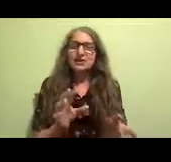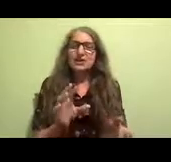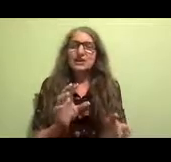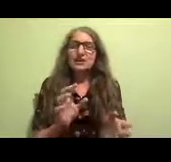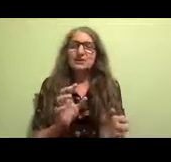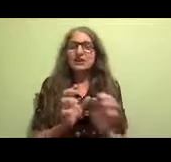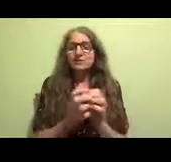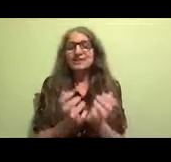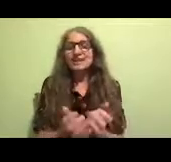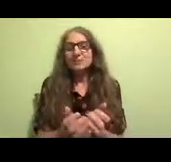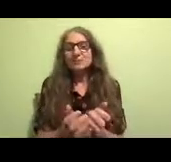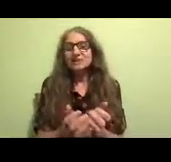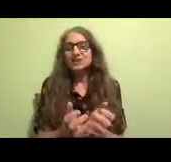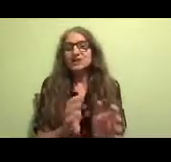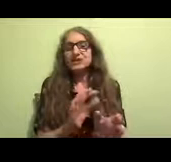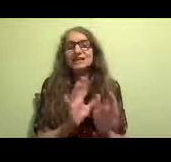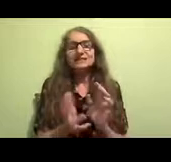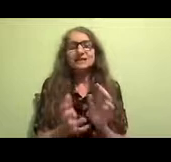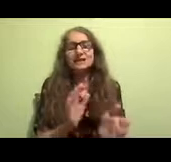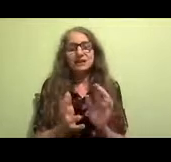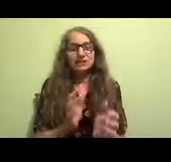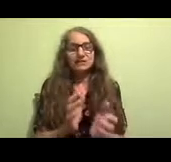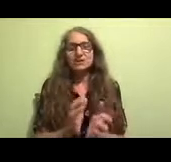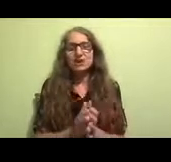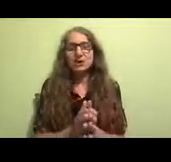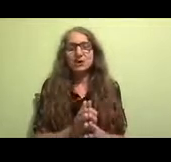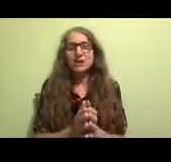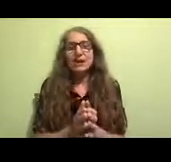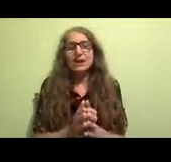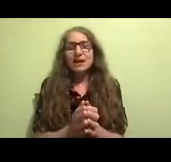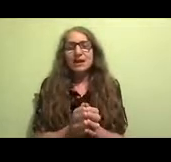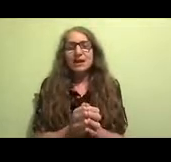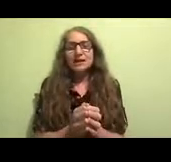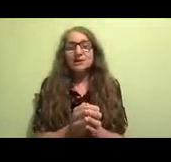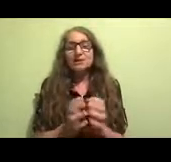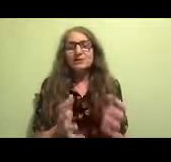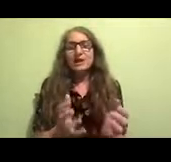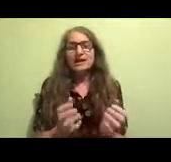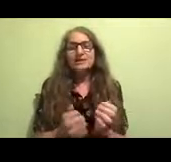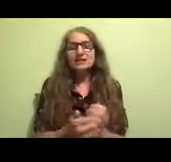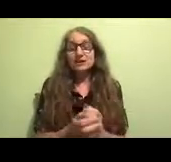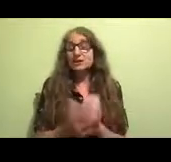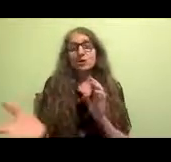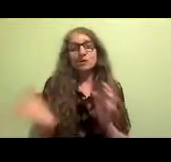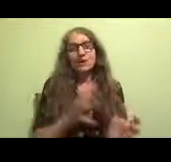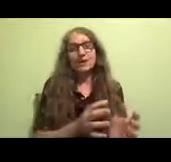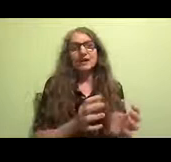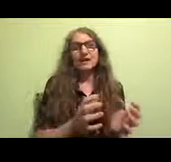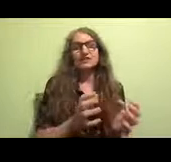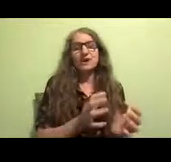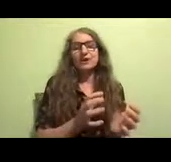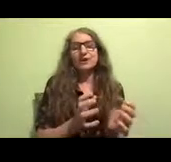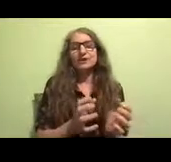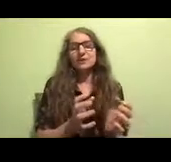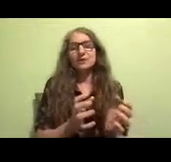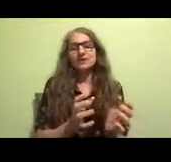she developed these cups and she glazed them in the colors of the show. But it was a way to kind of, to incorporate a